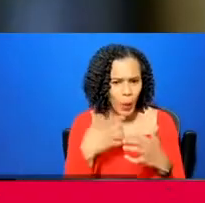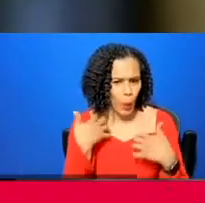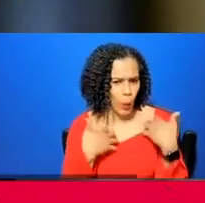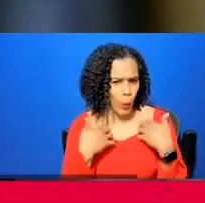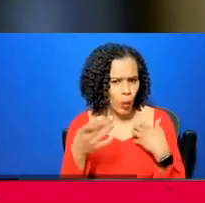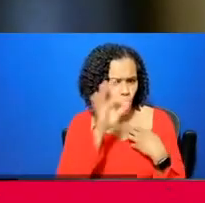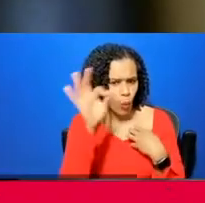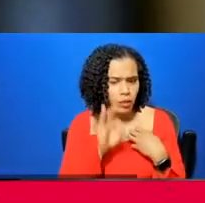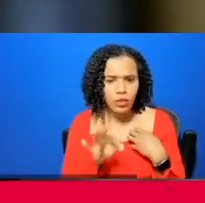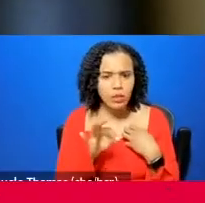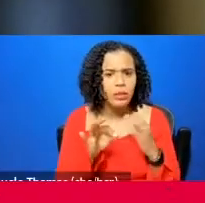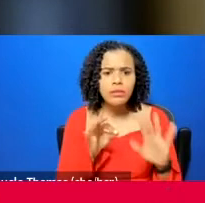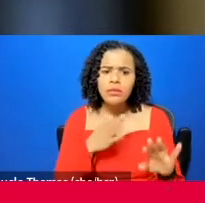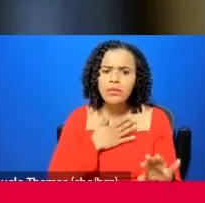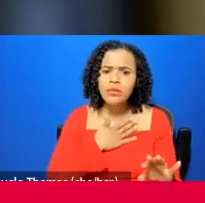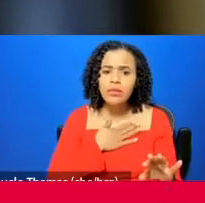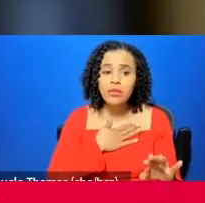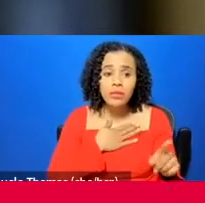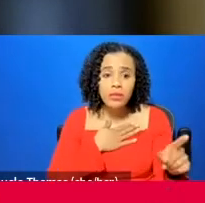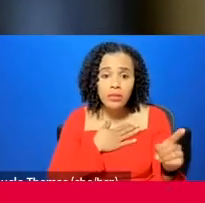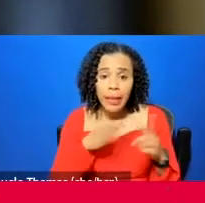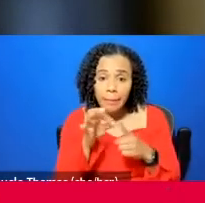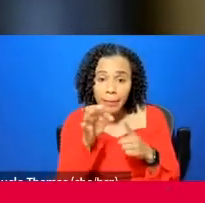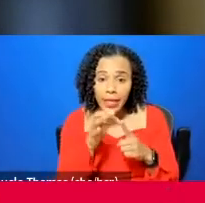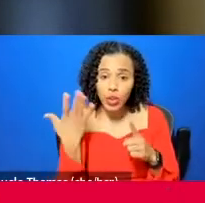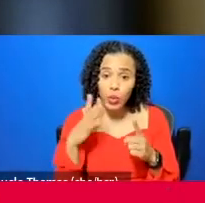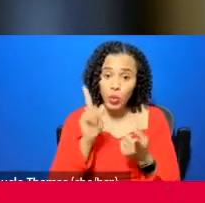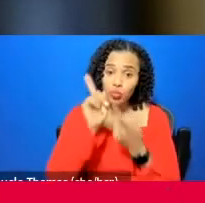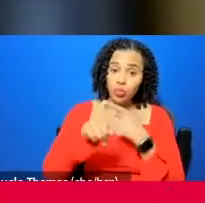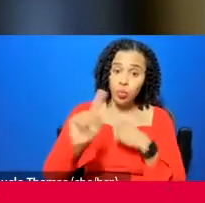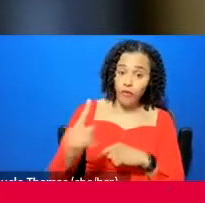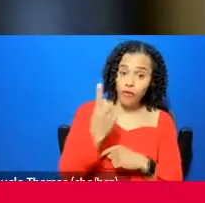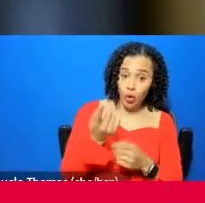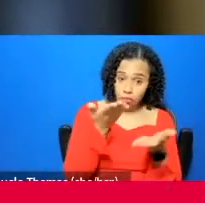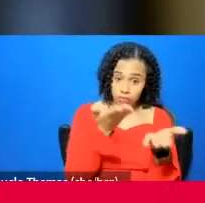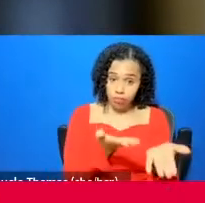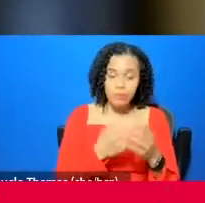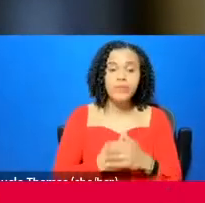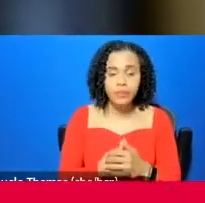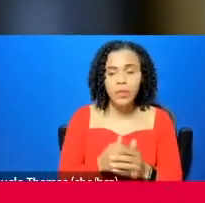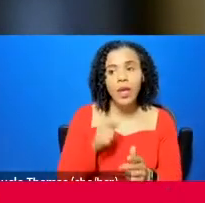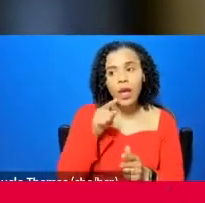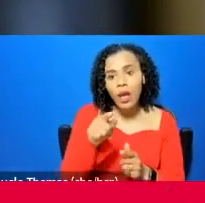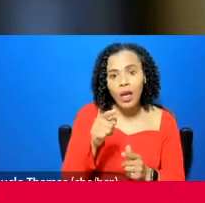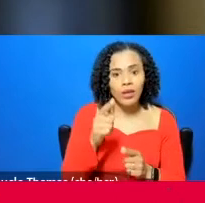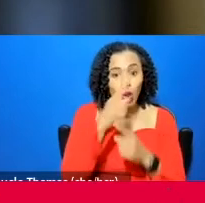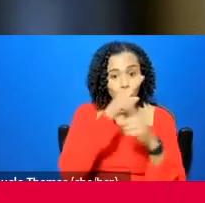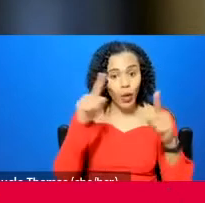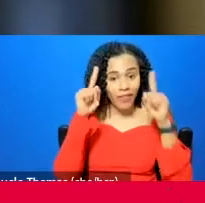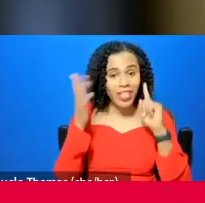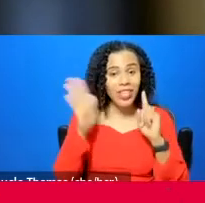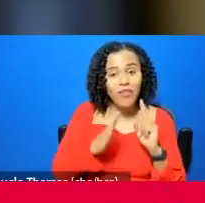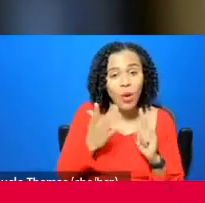happy to take this one first and just say the context of a university is a Victorian, at least Victorian, if